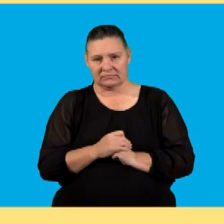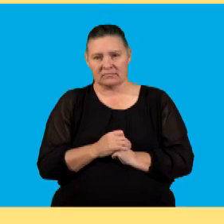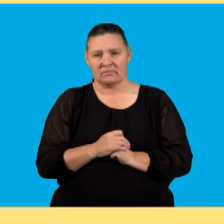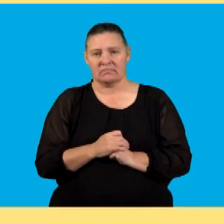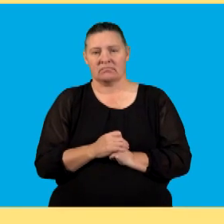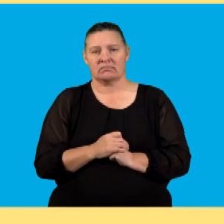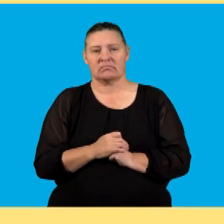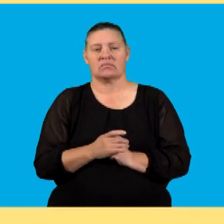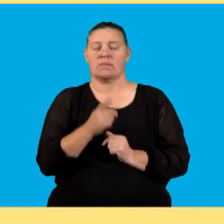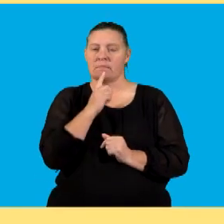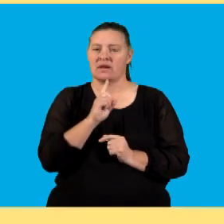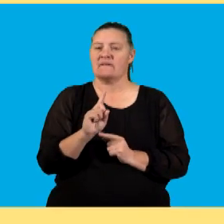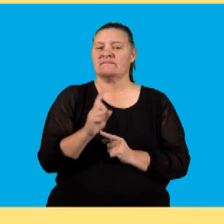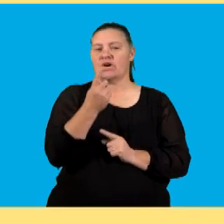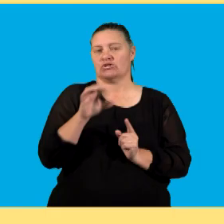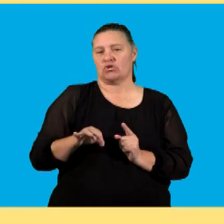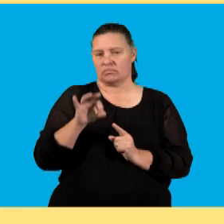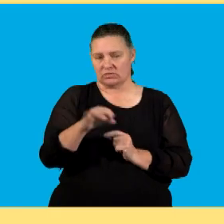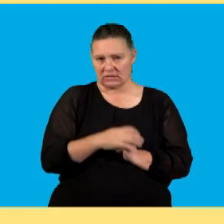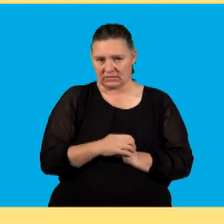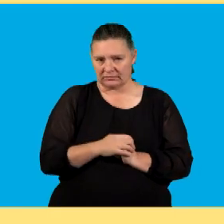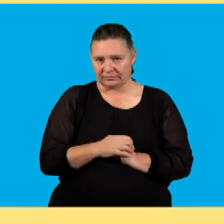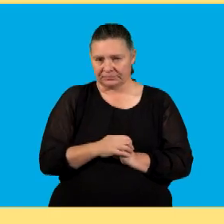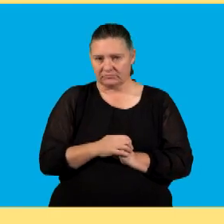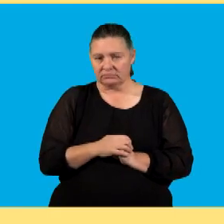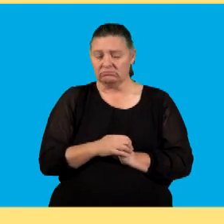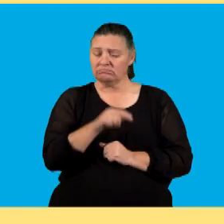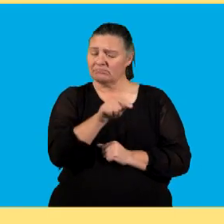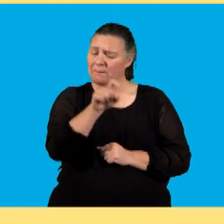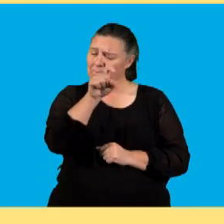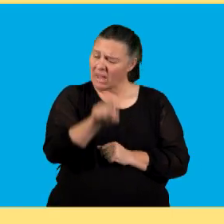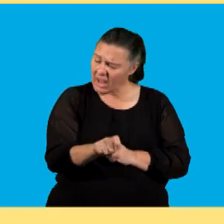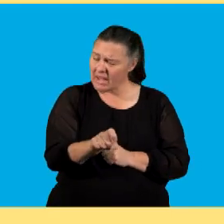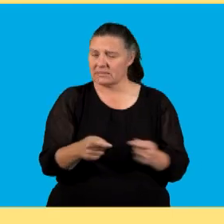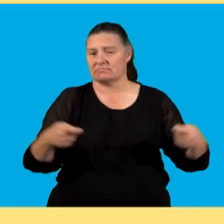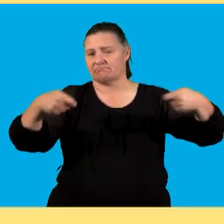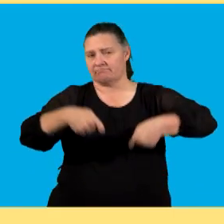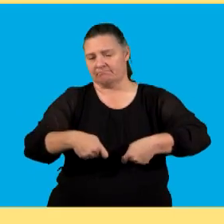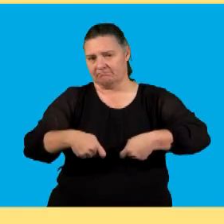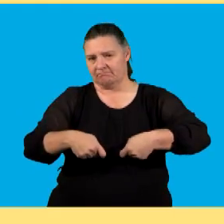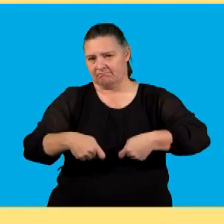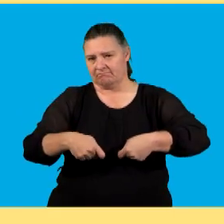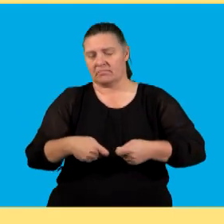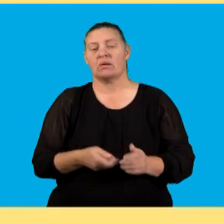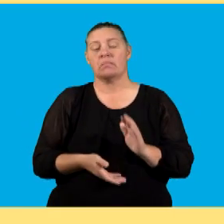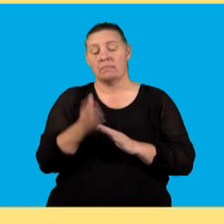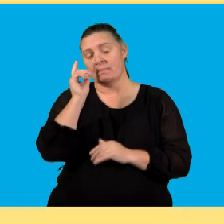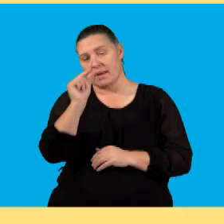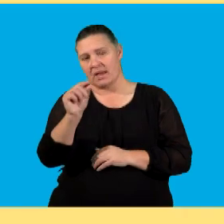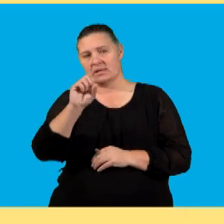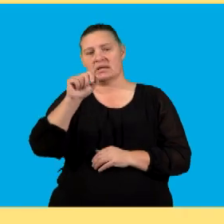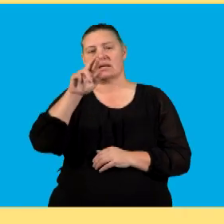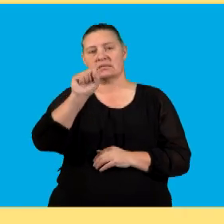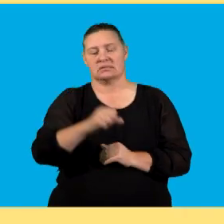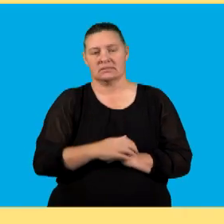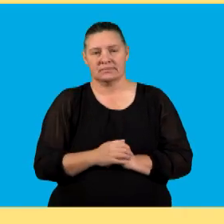the UIF becomes the first contribution. The employer's compulsory contribution, and this is also paid